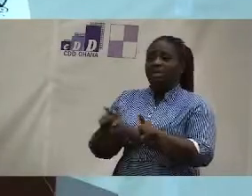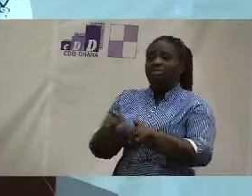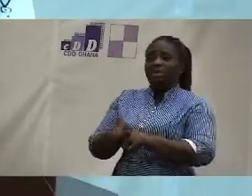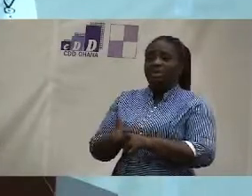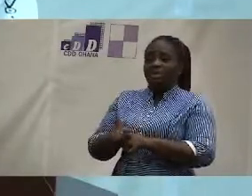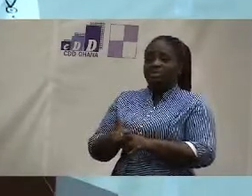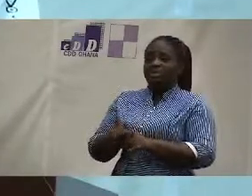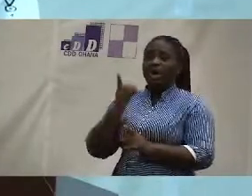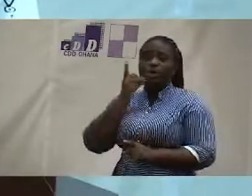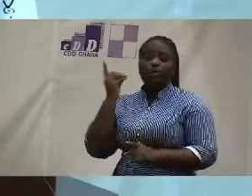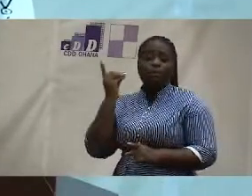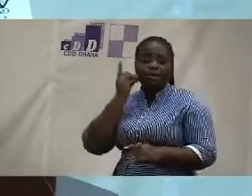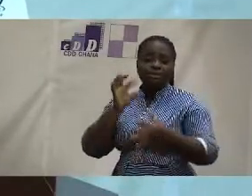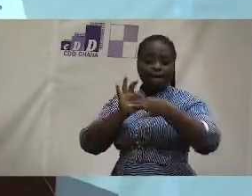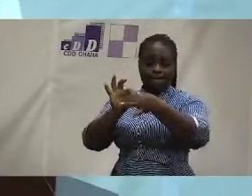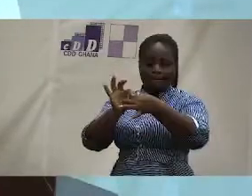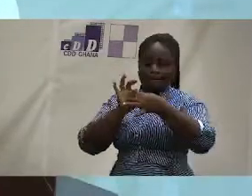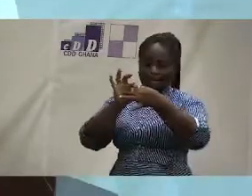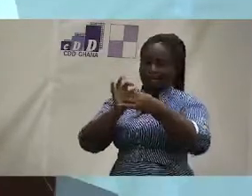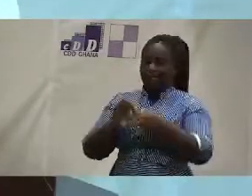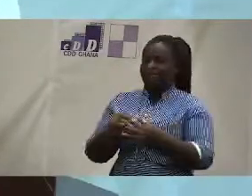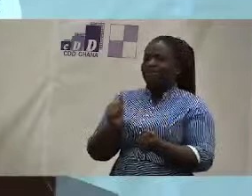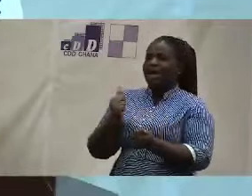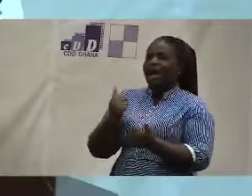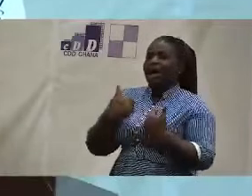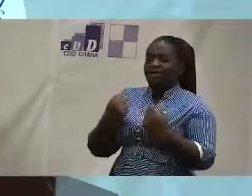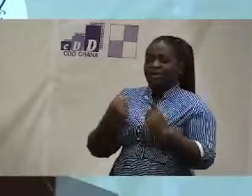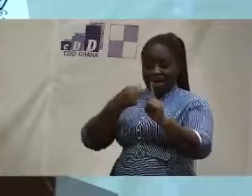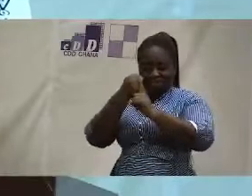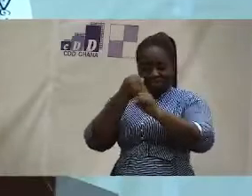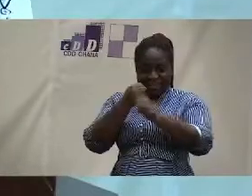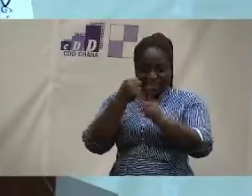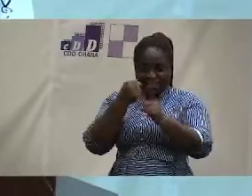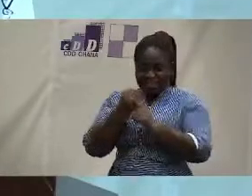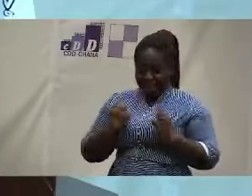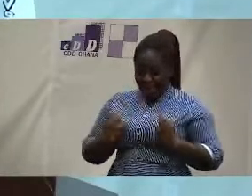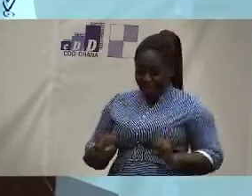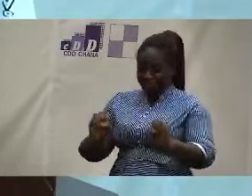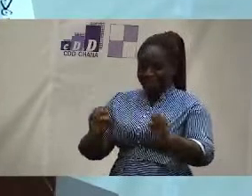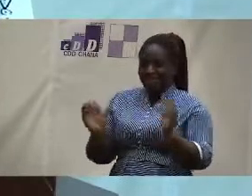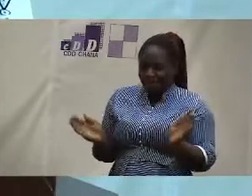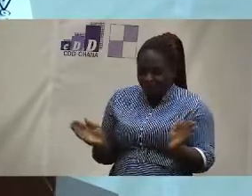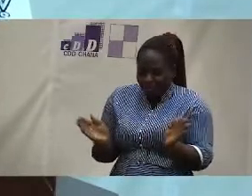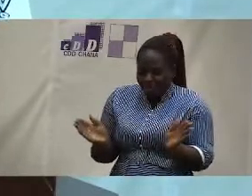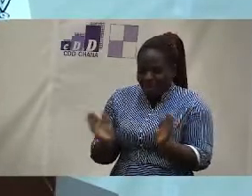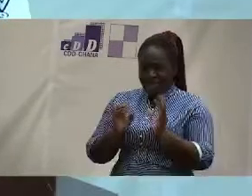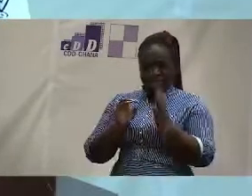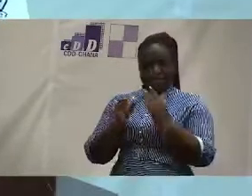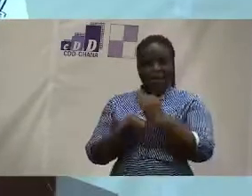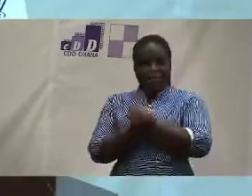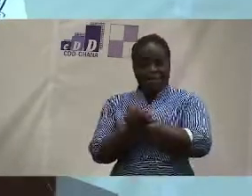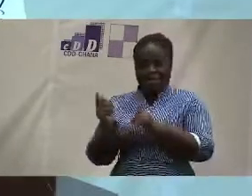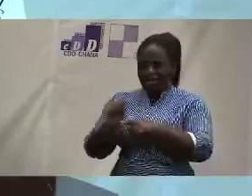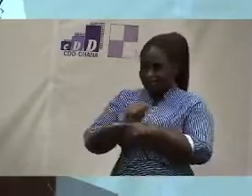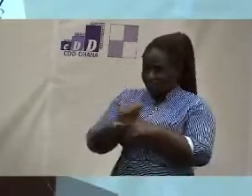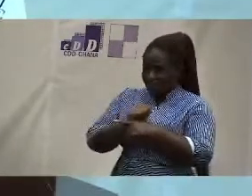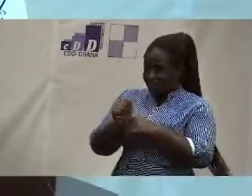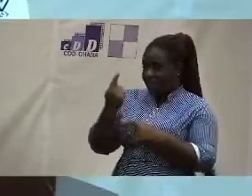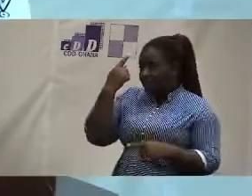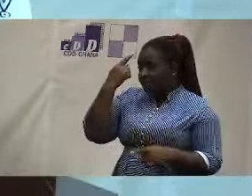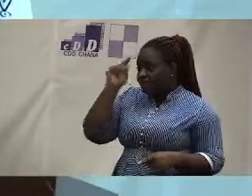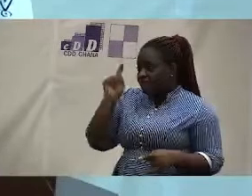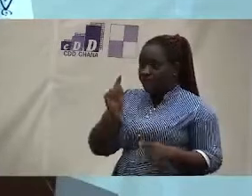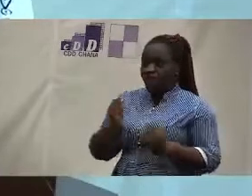as domestic partners, to handle advocacy efforts and organize media training